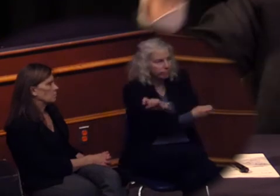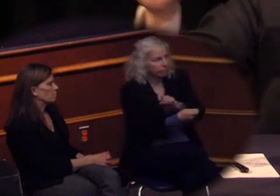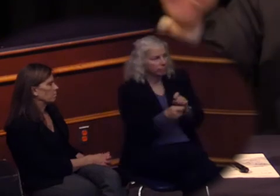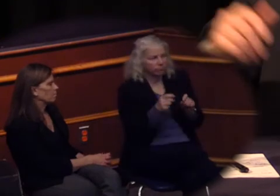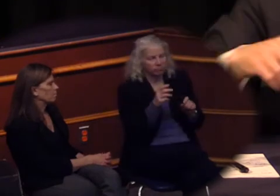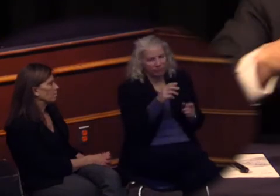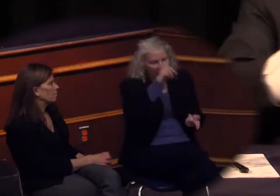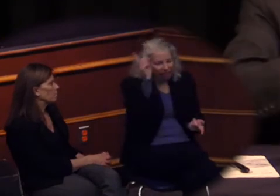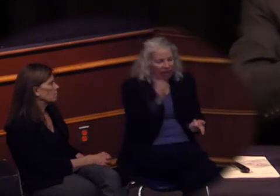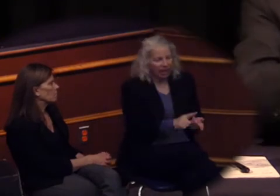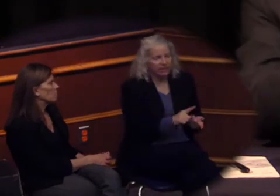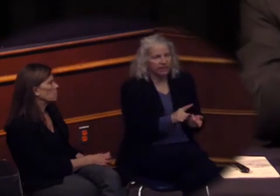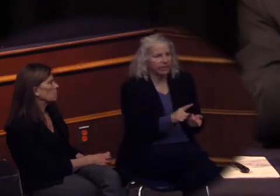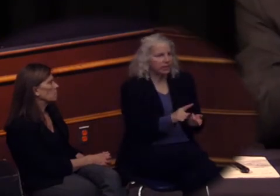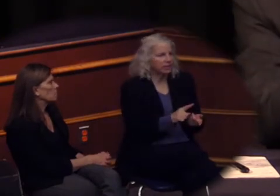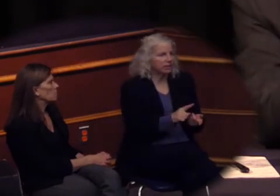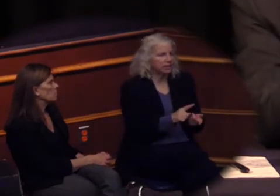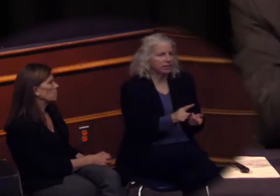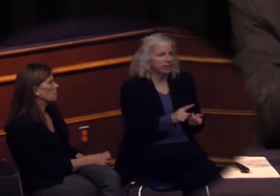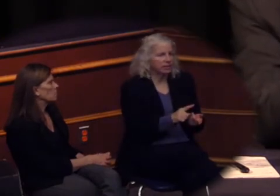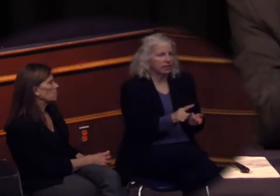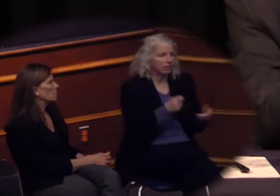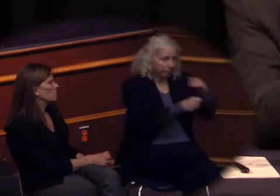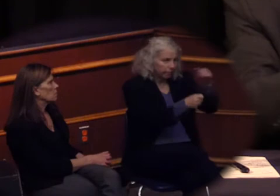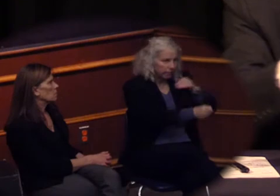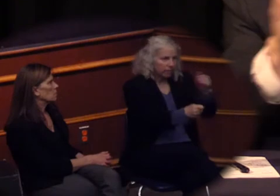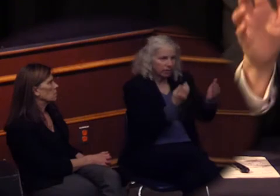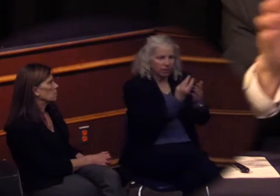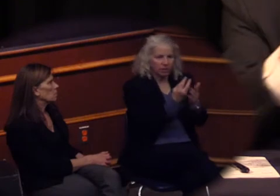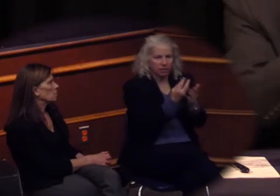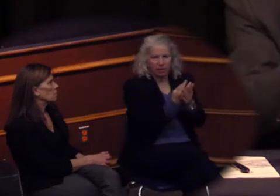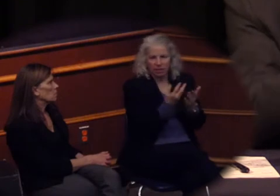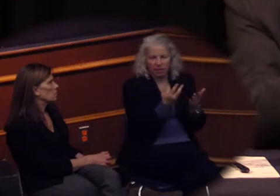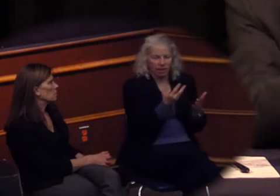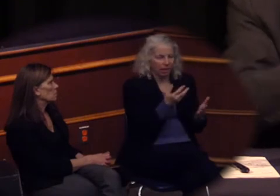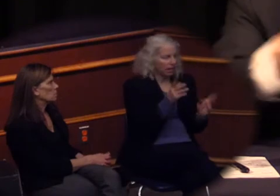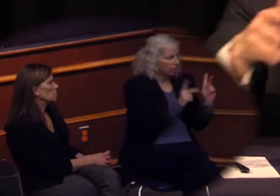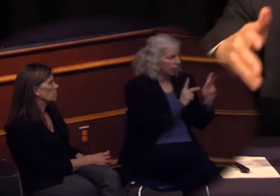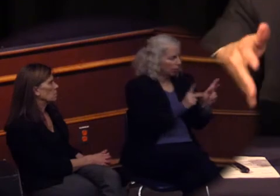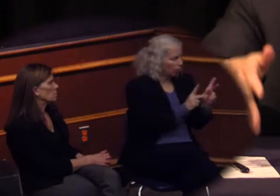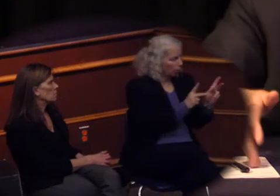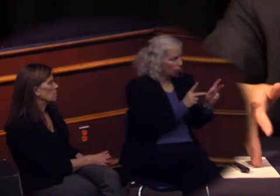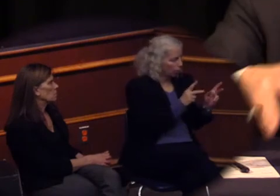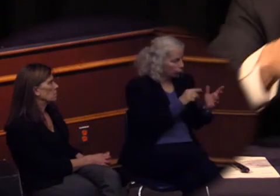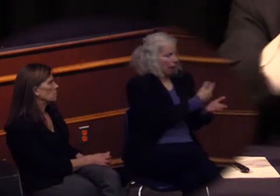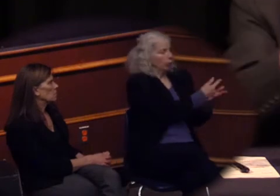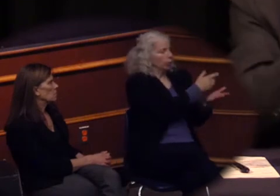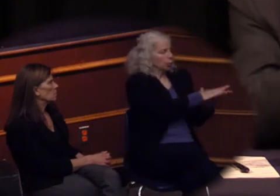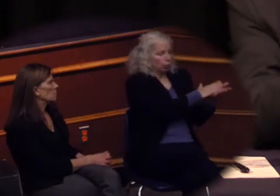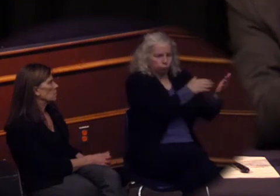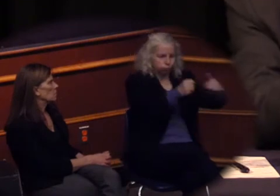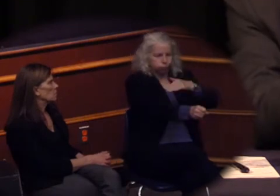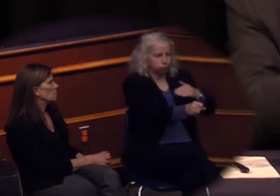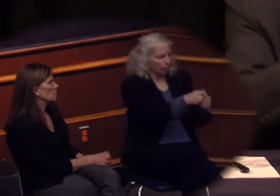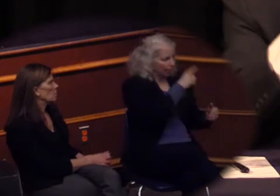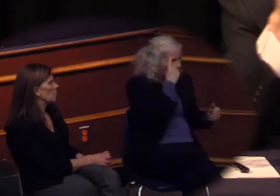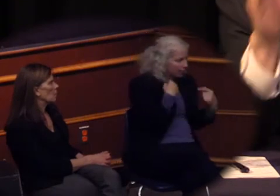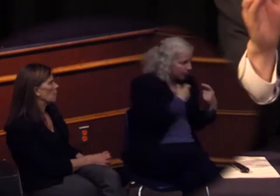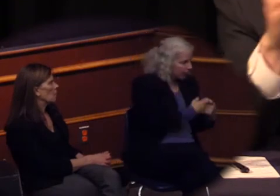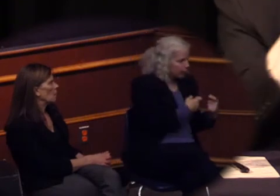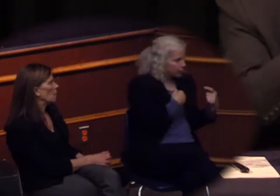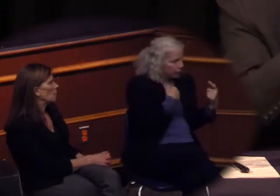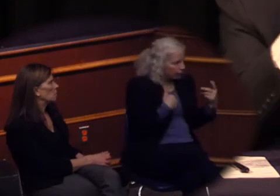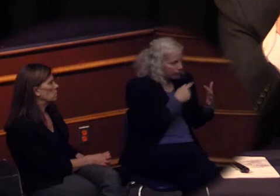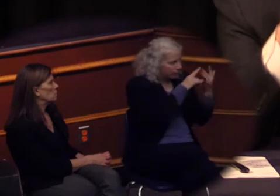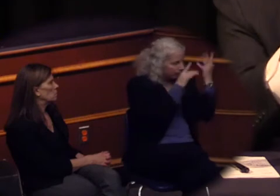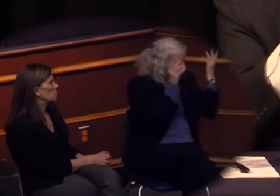reducing this incarceration pipeline and mass incarceration problem and institutional racism problem. I think we